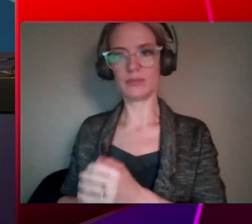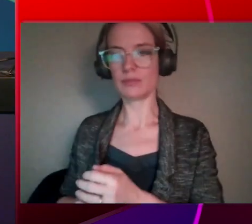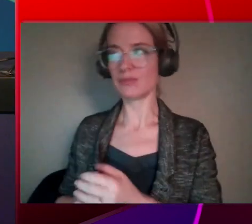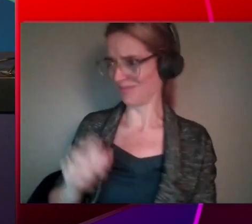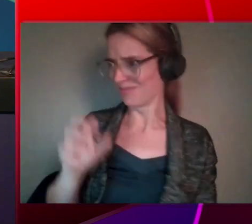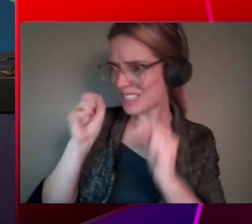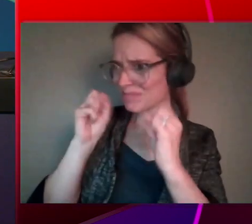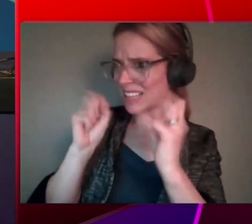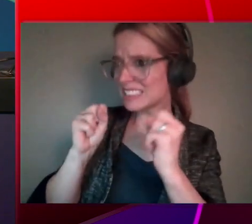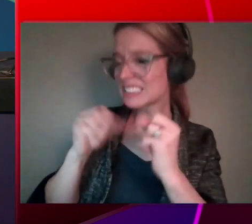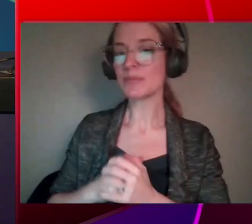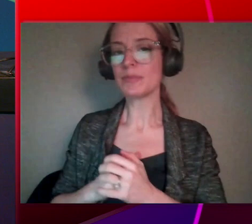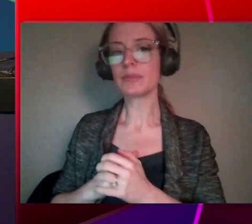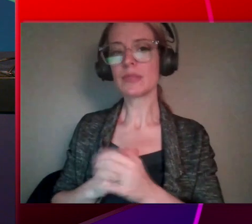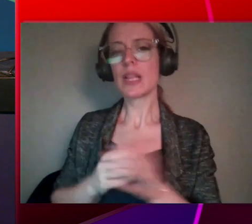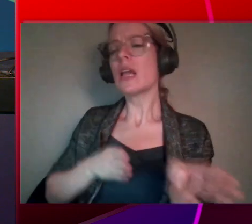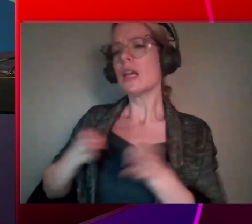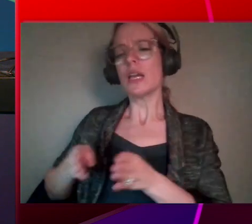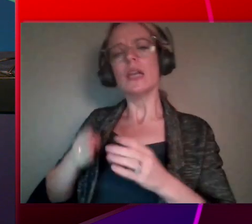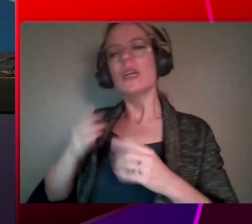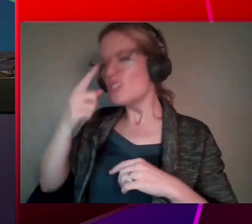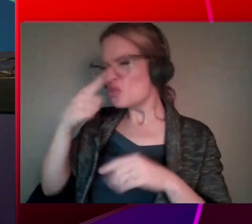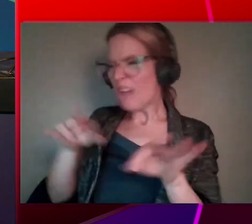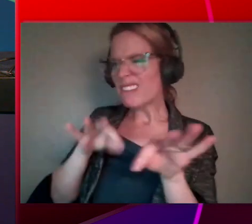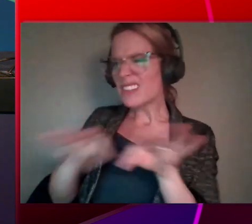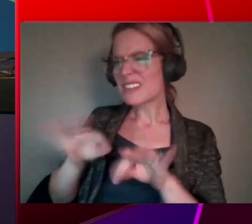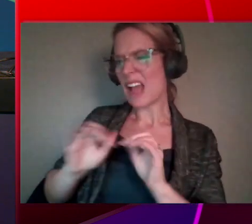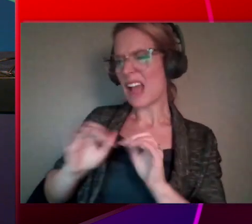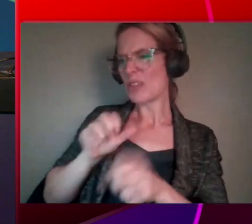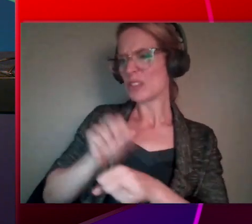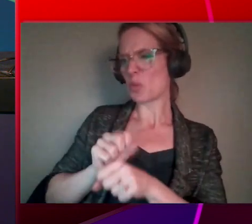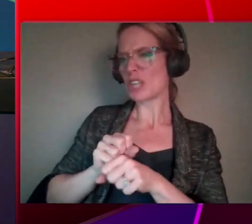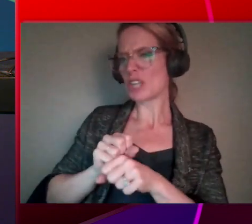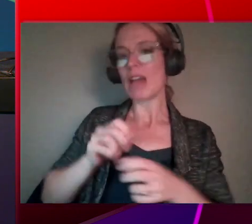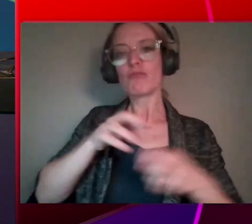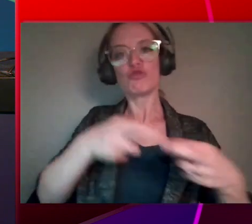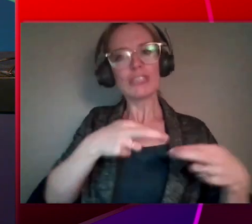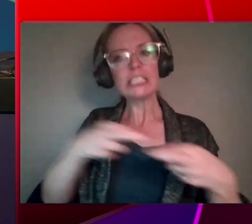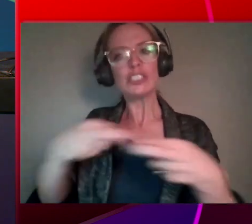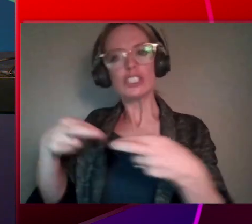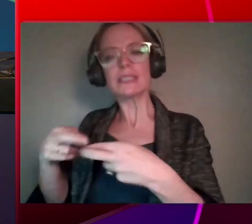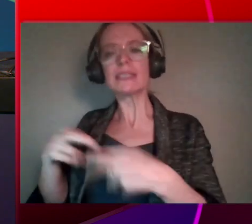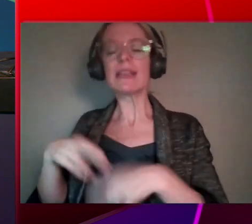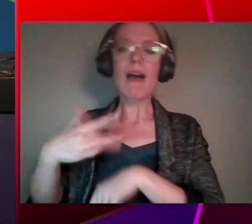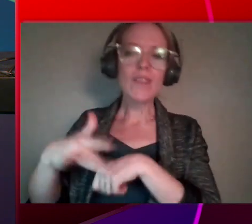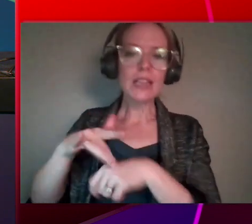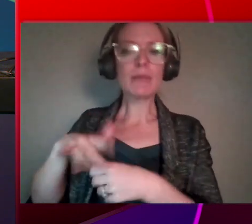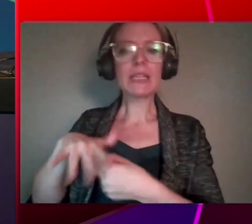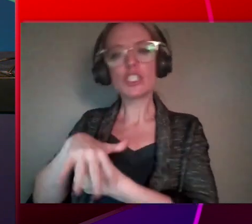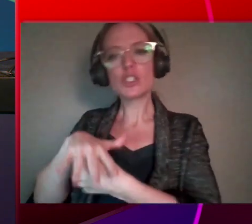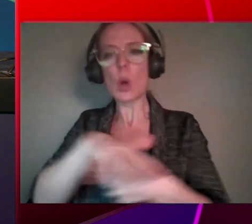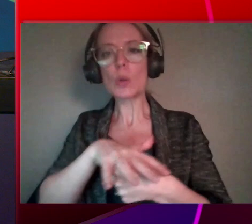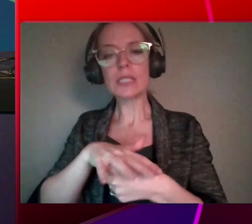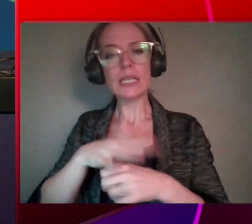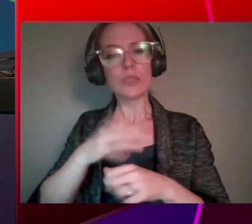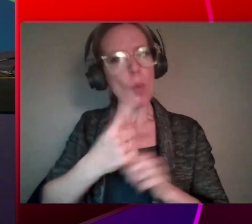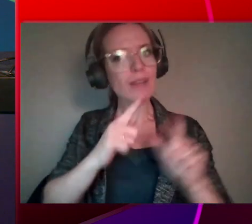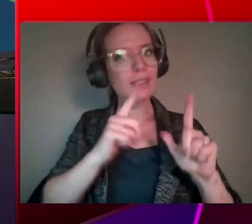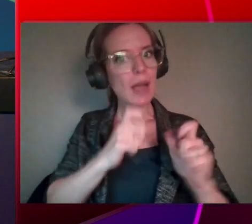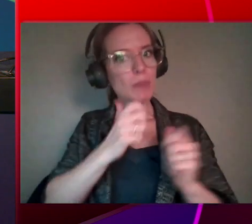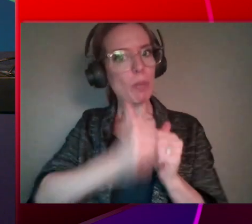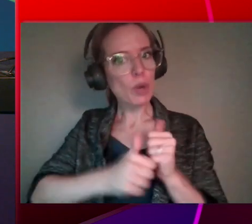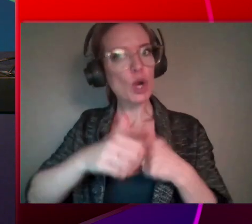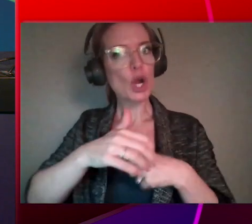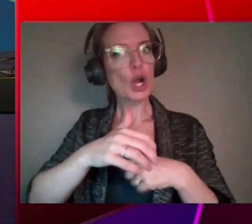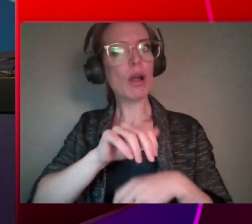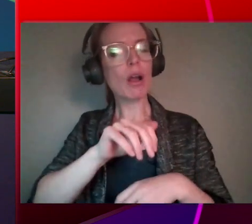can you talk about how this works between regions, between availability zones? Is it a snapshot per availability zone, or is it